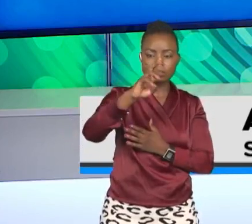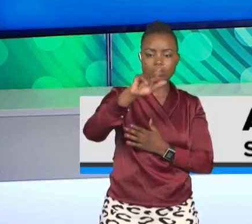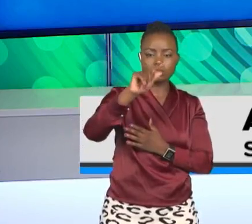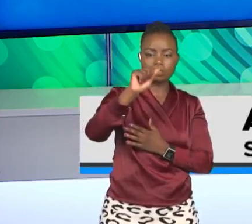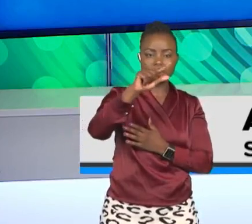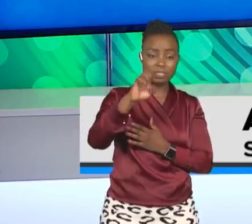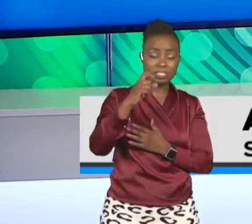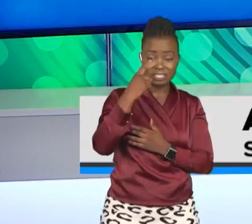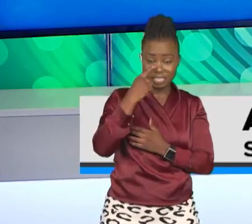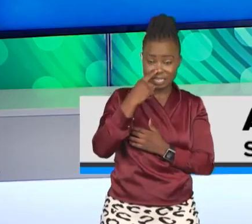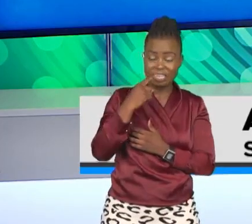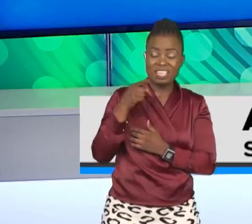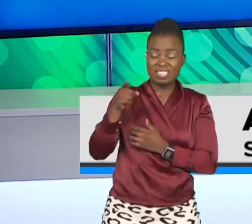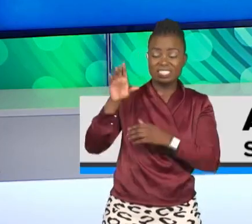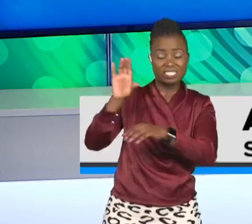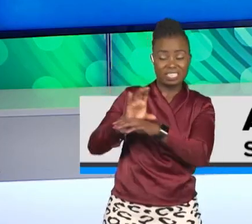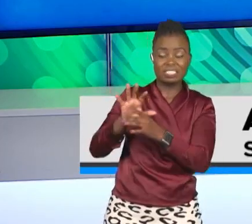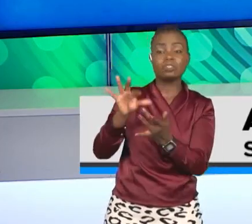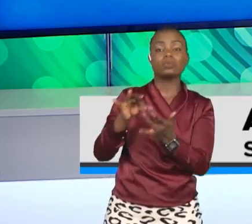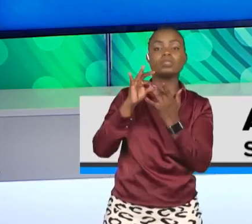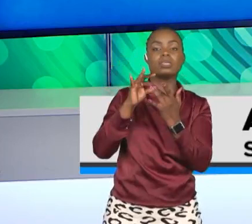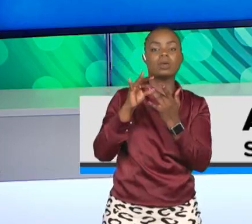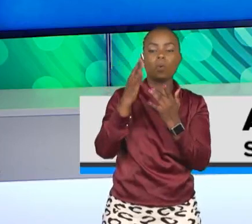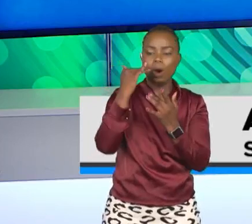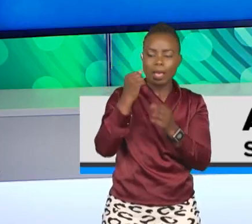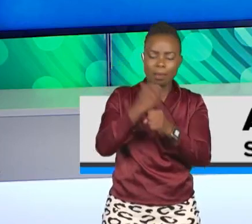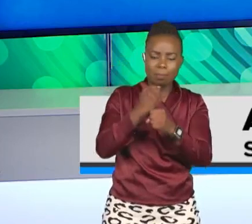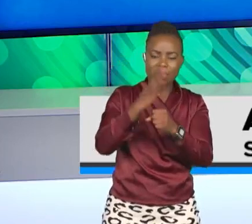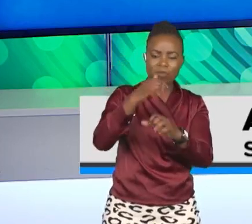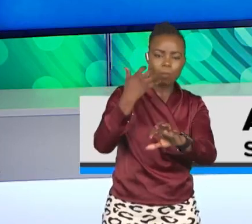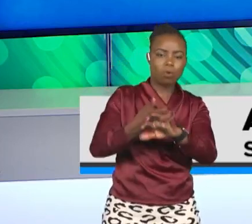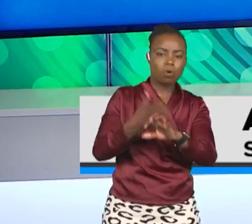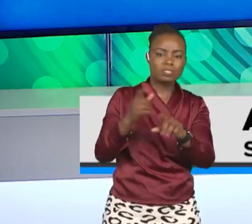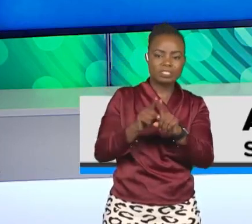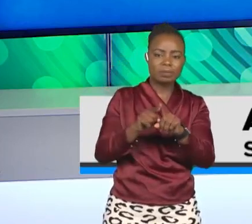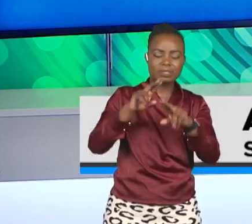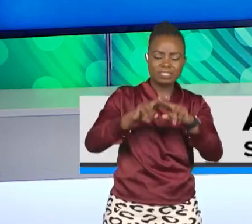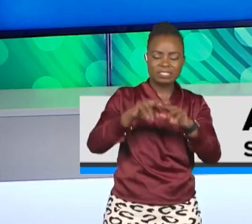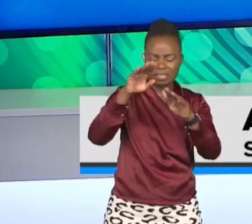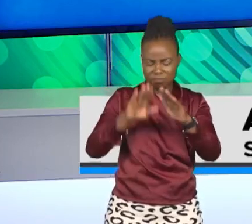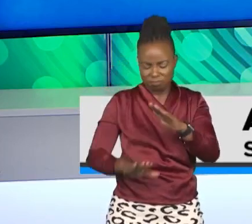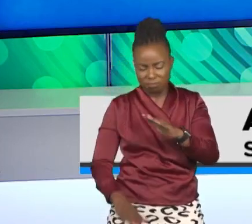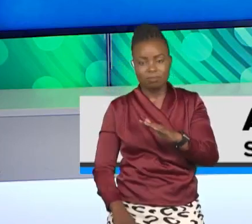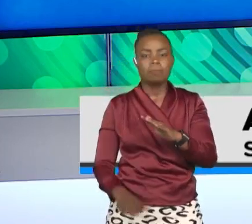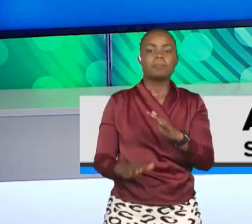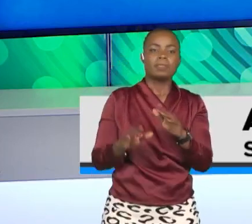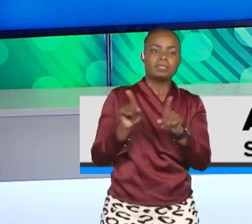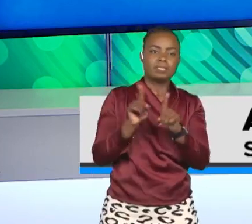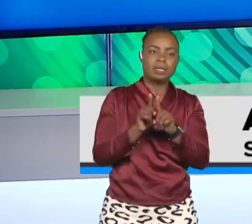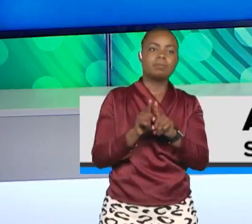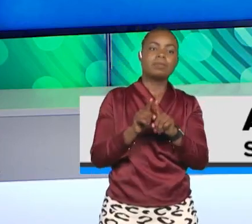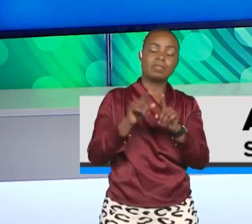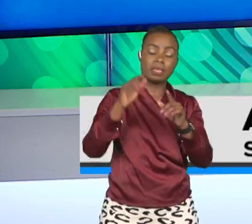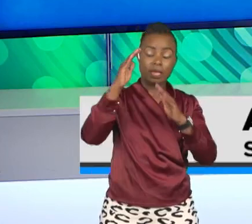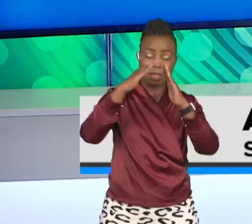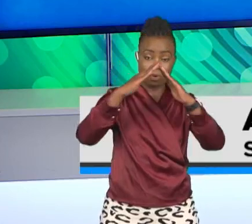Lalibela churches are unique as they are carved from rock and sit below ground level, surrounded by deep, dry moats with only their